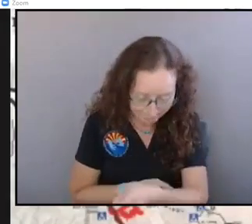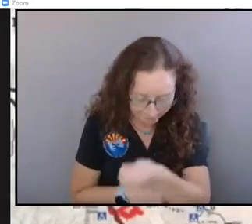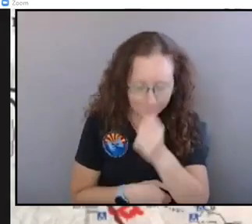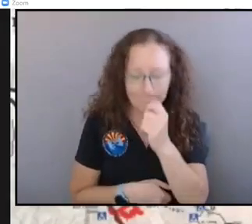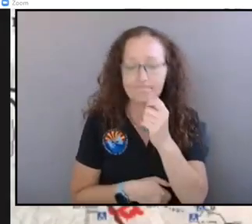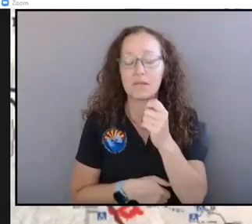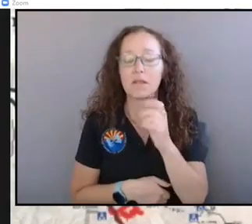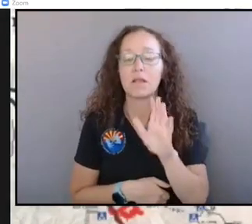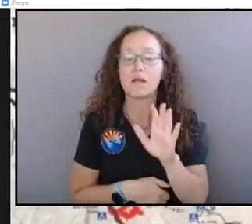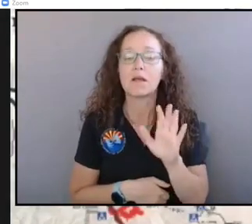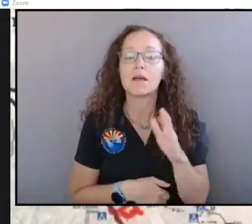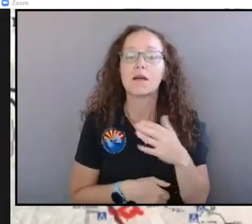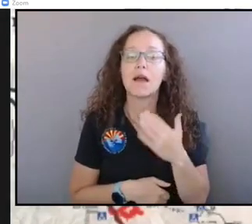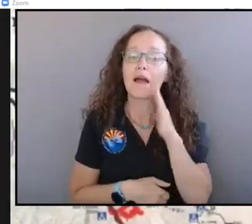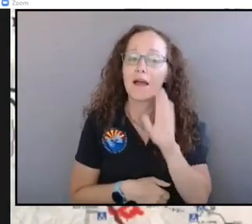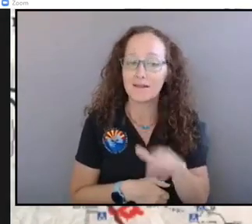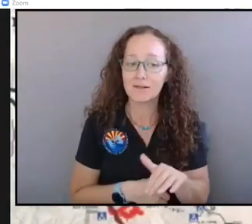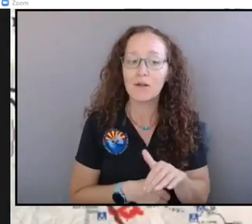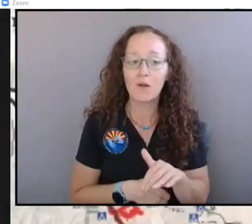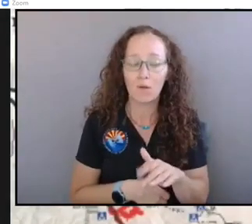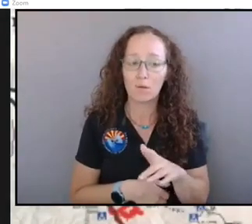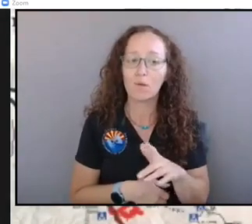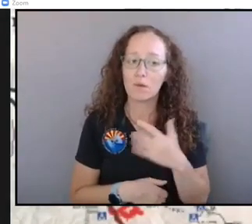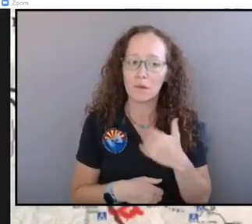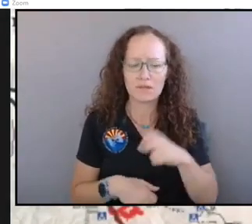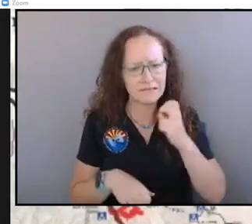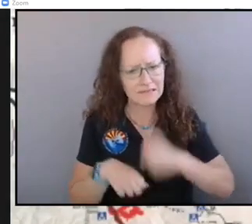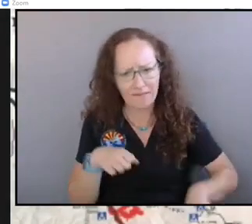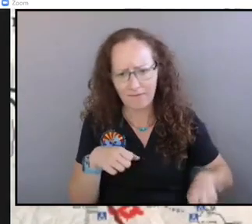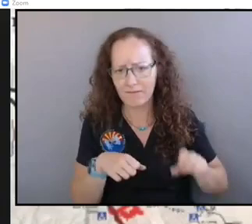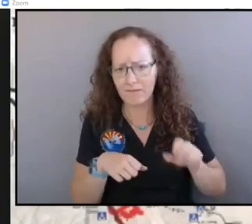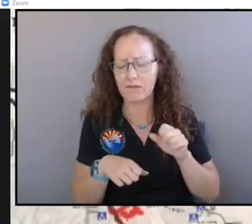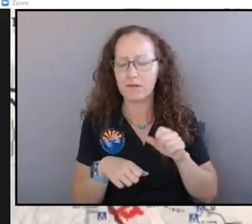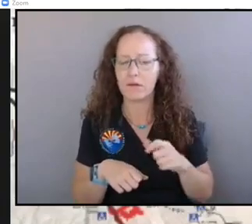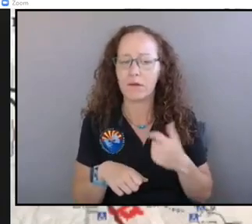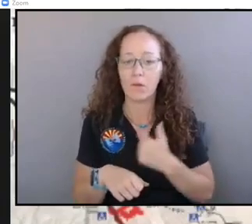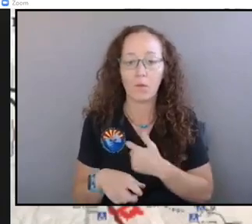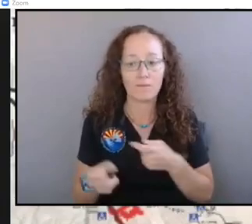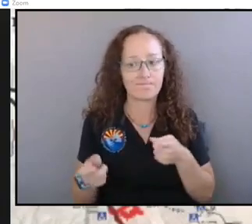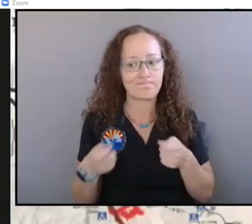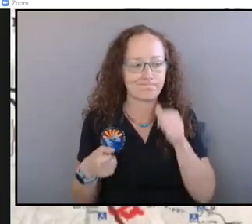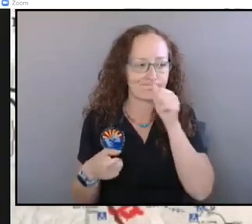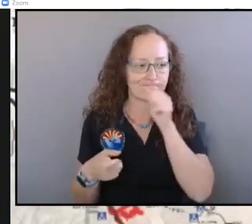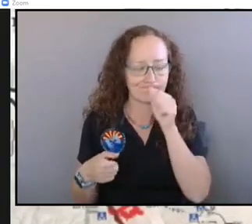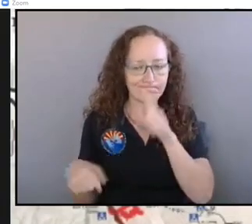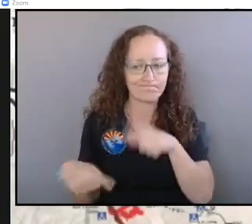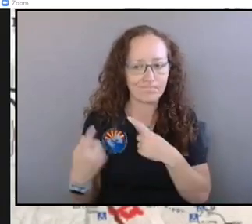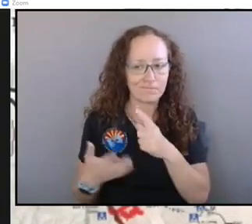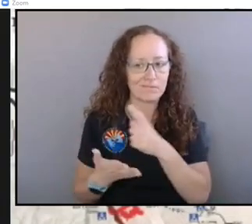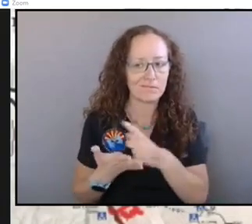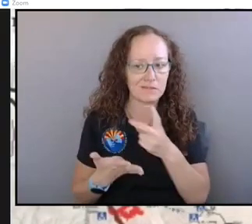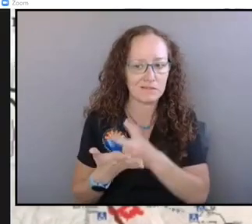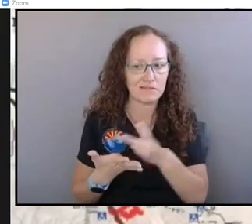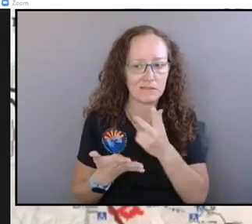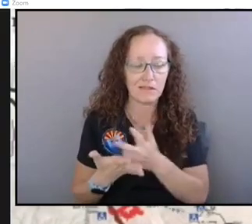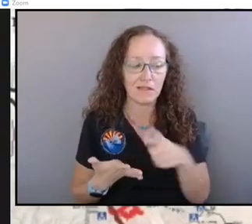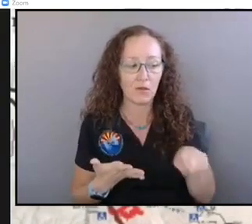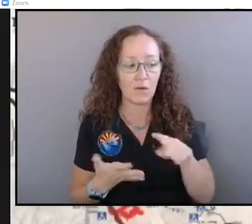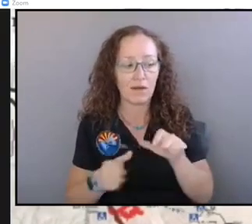really making it difficult as we've been dealing with it for several weeks now, and you've continued to hold it there, so thank